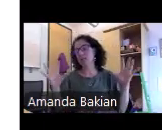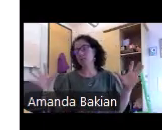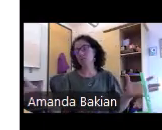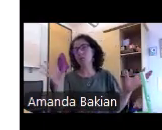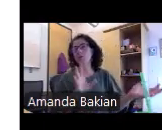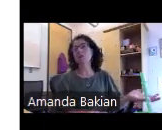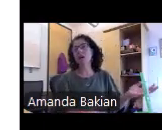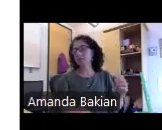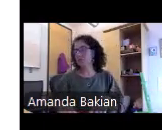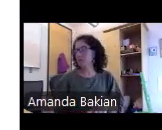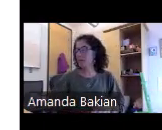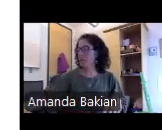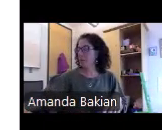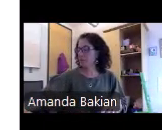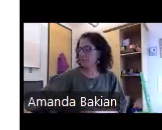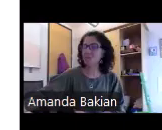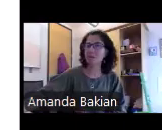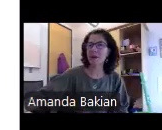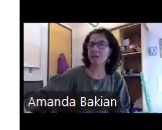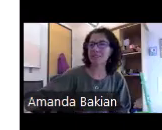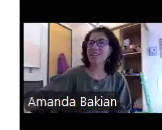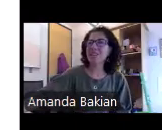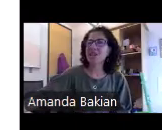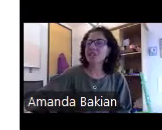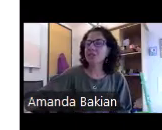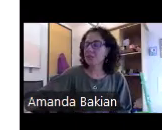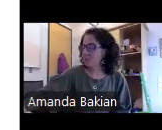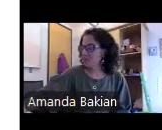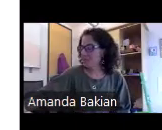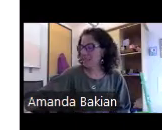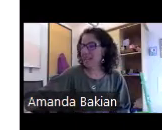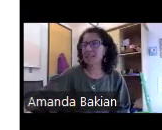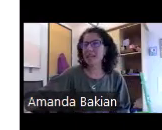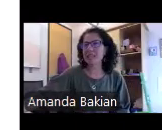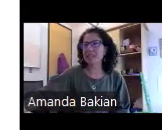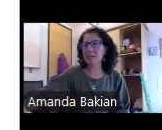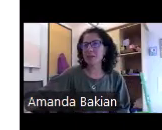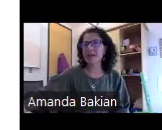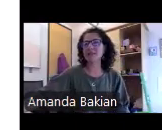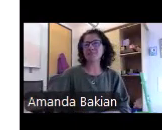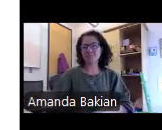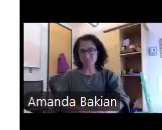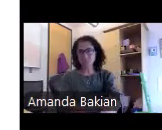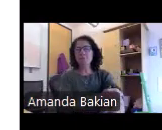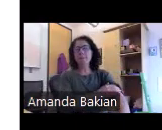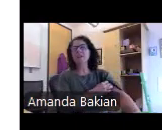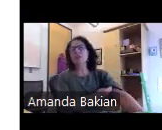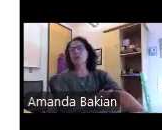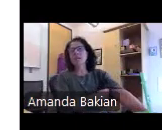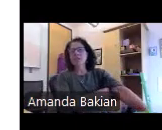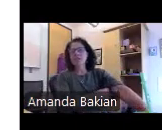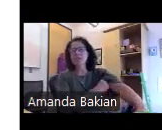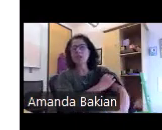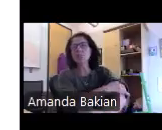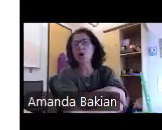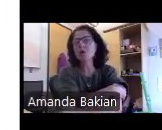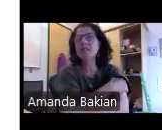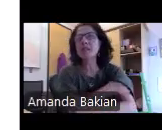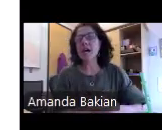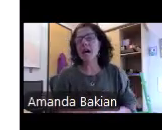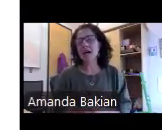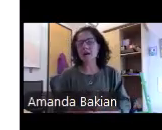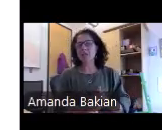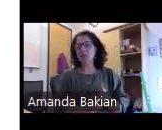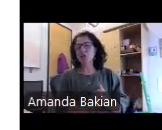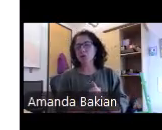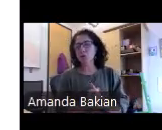related to autism, which we won't talk about today, but I'm happy to present again and talk about that. So switching